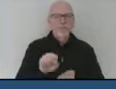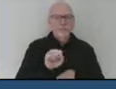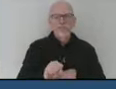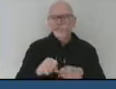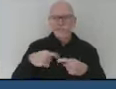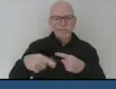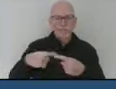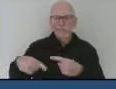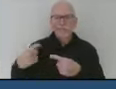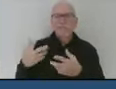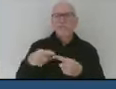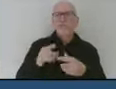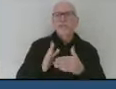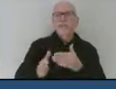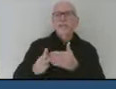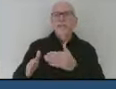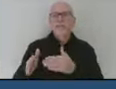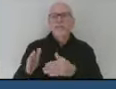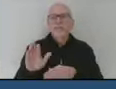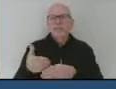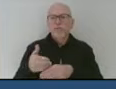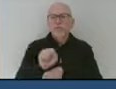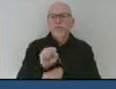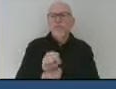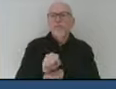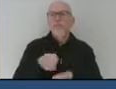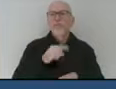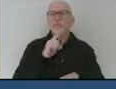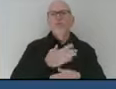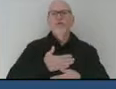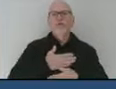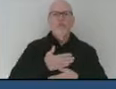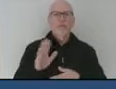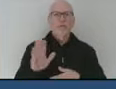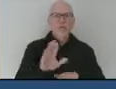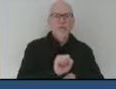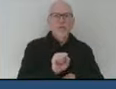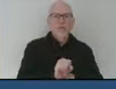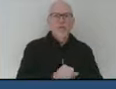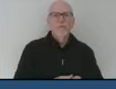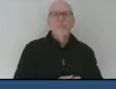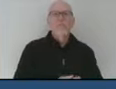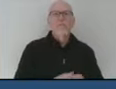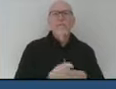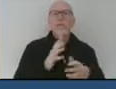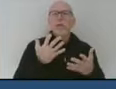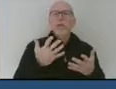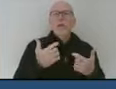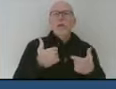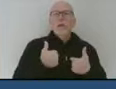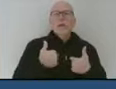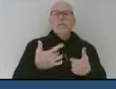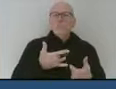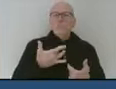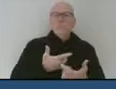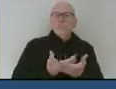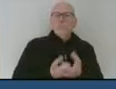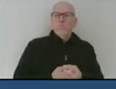complete that task, and we appreciate all the work that's going into that as well. There's just no doubt in my mind